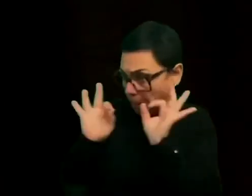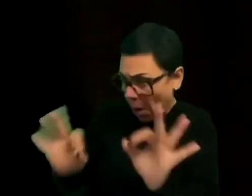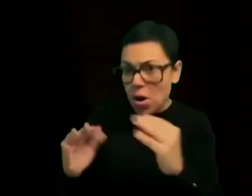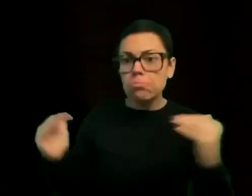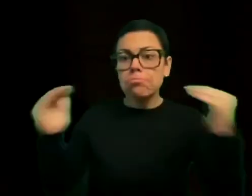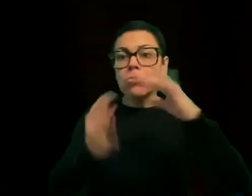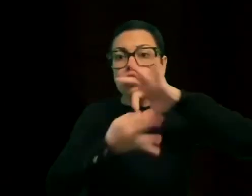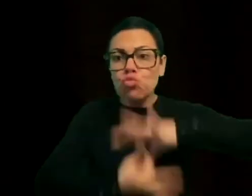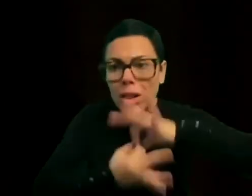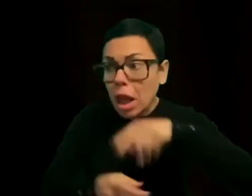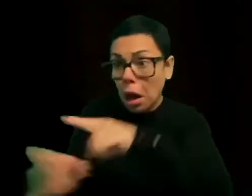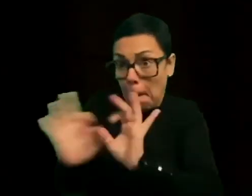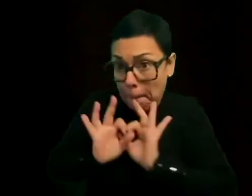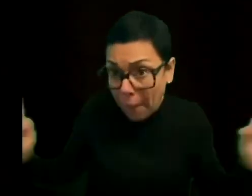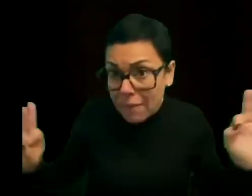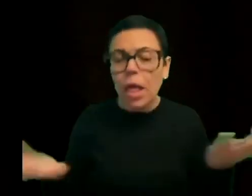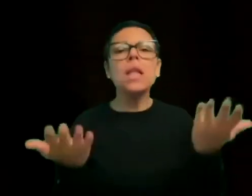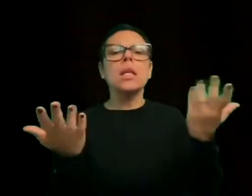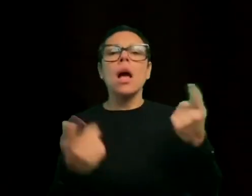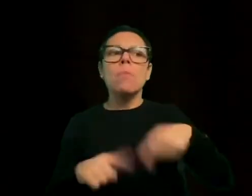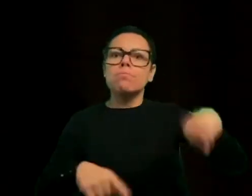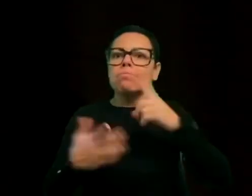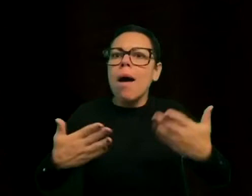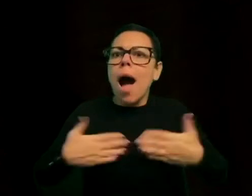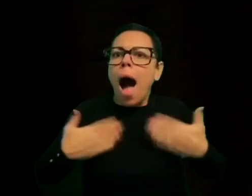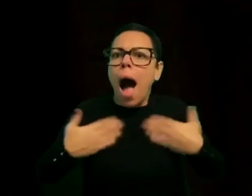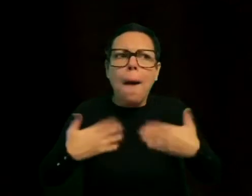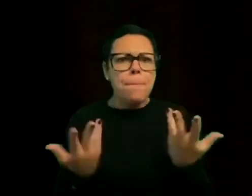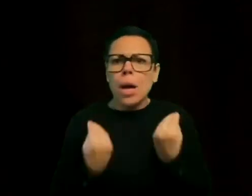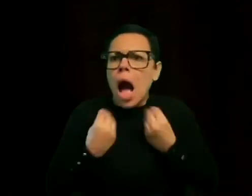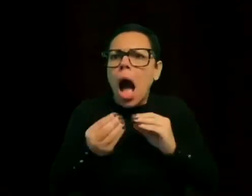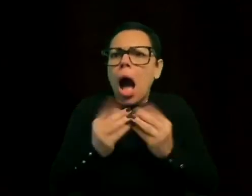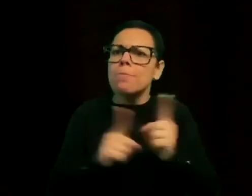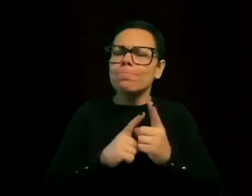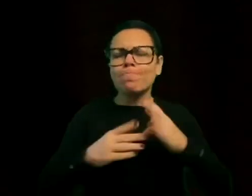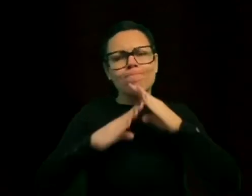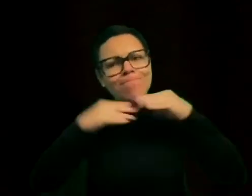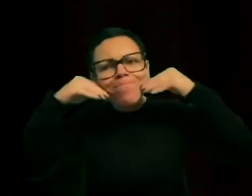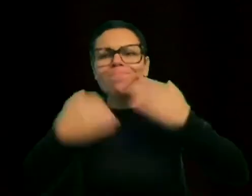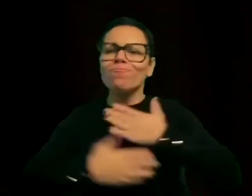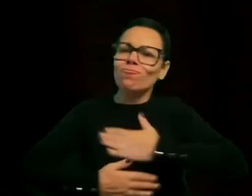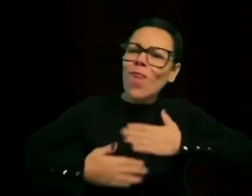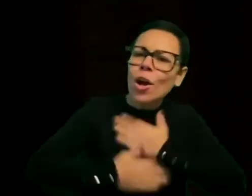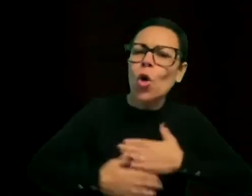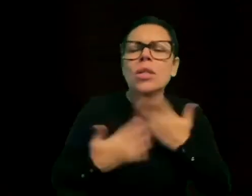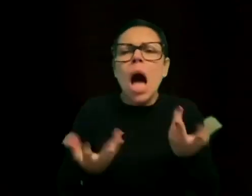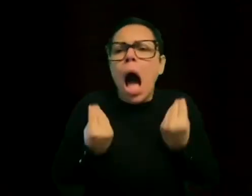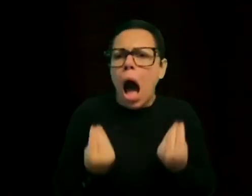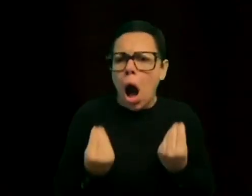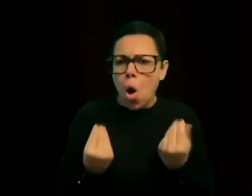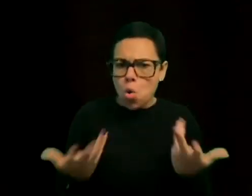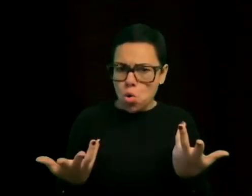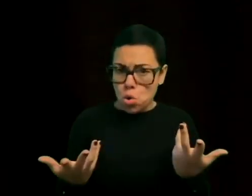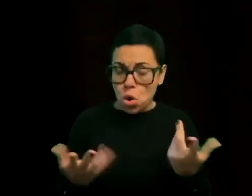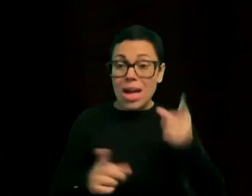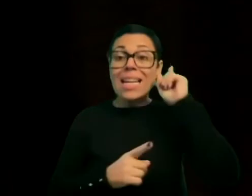satisfy everybody, we don't know. But when they actually do that proper analysis and have that dialogue with those who